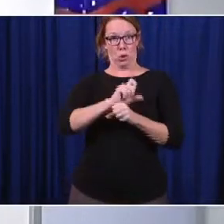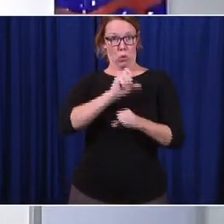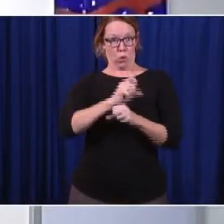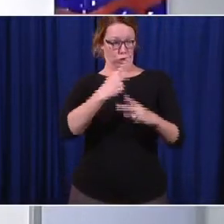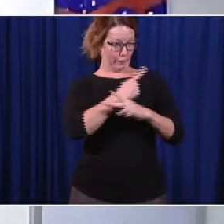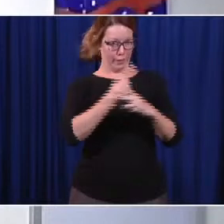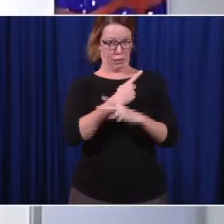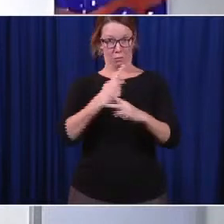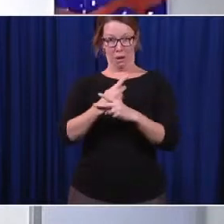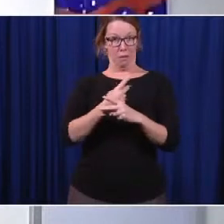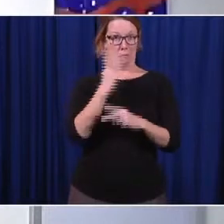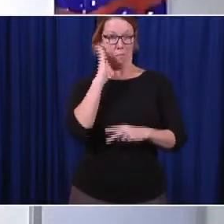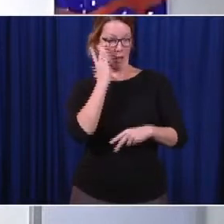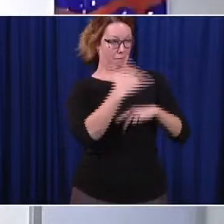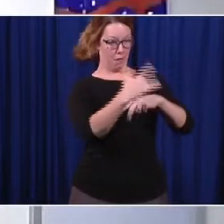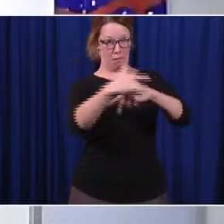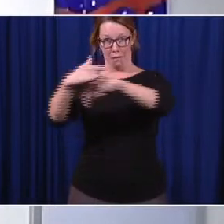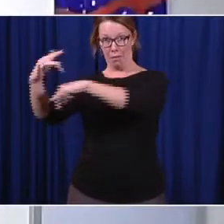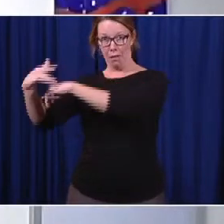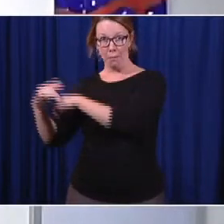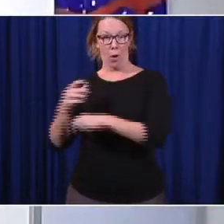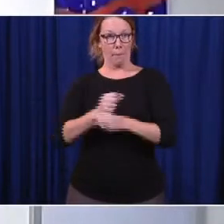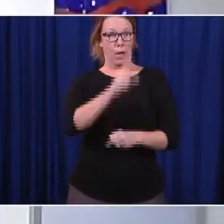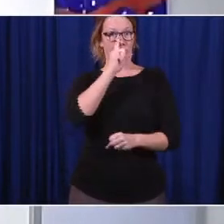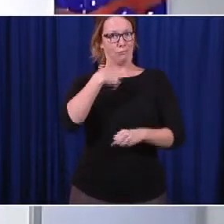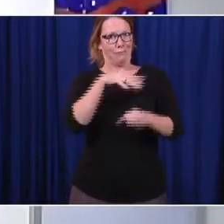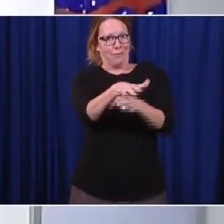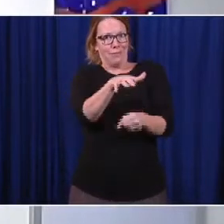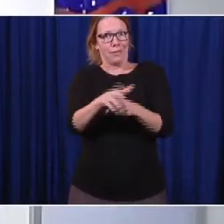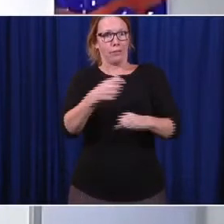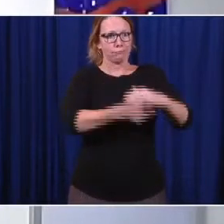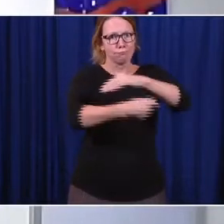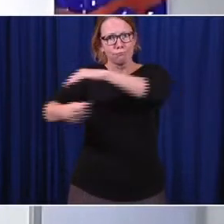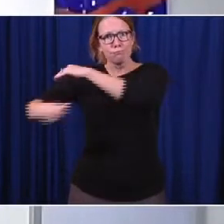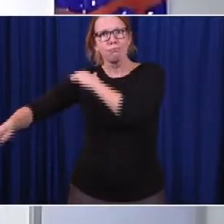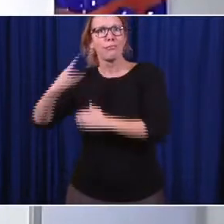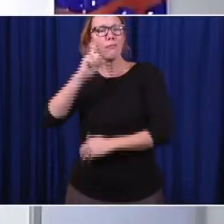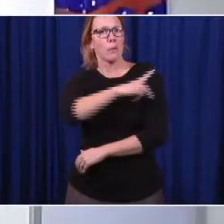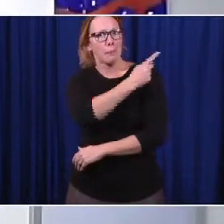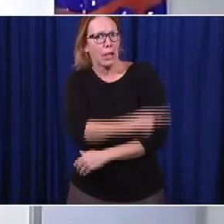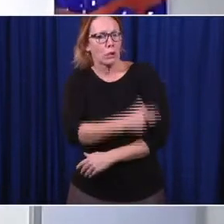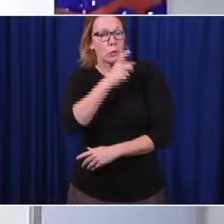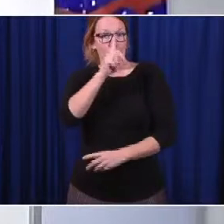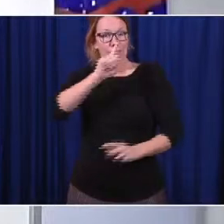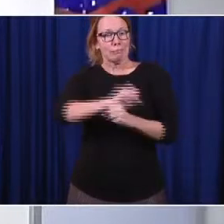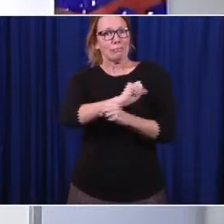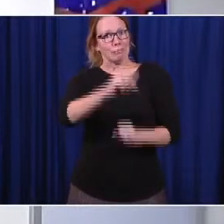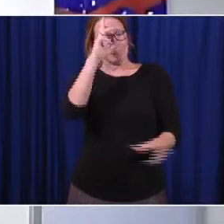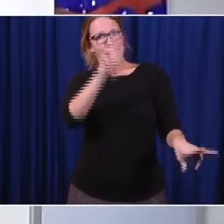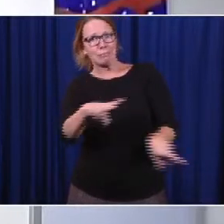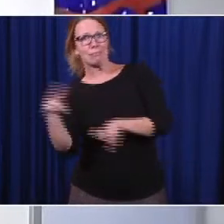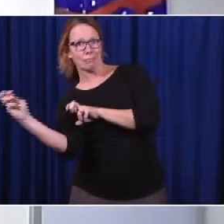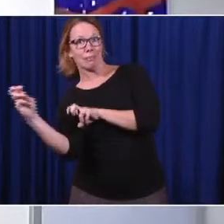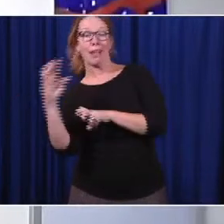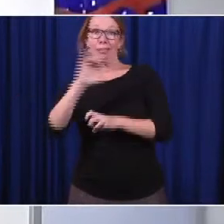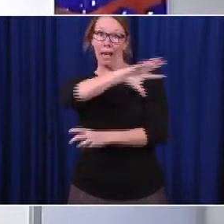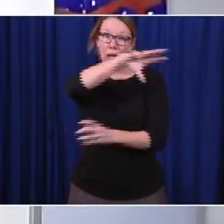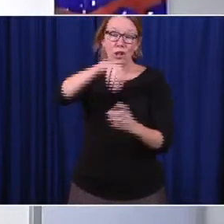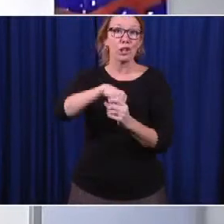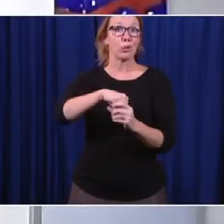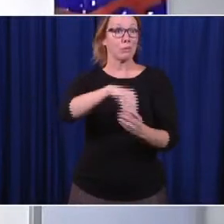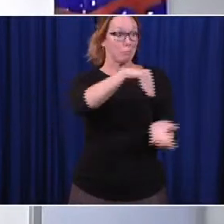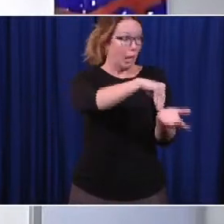beds to make space for the patients and make sure that we have enough room for them. And that includes medical, surgical, and ICU